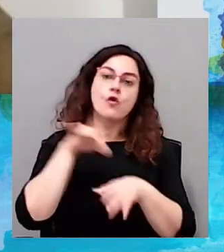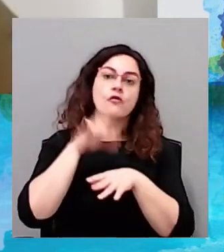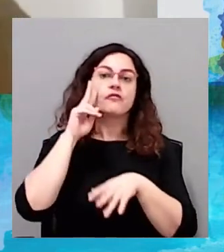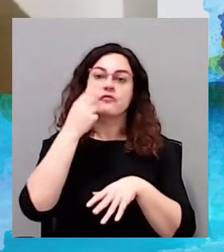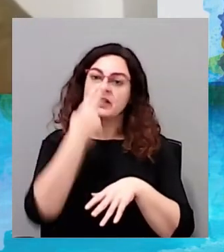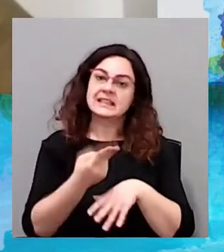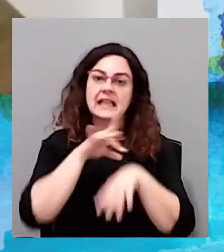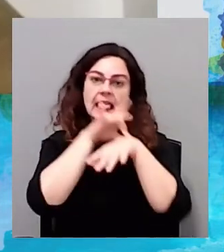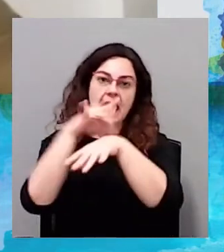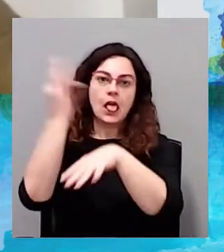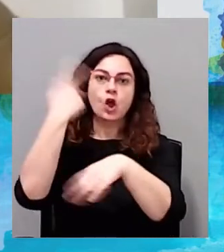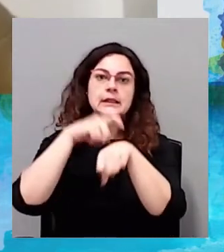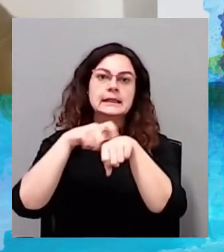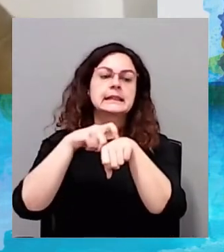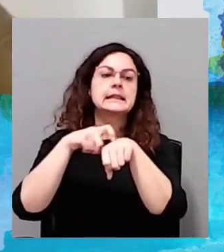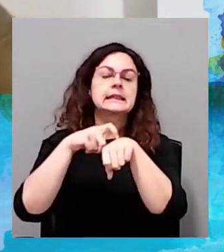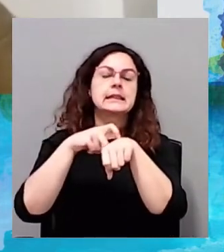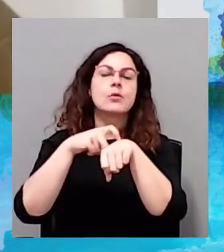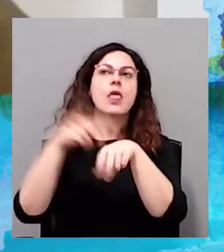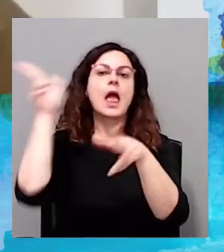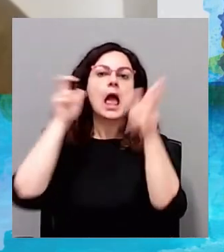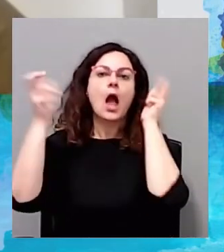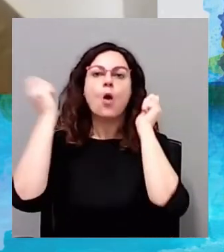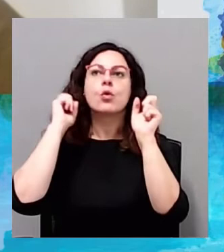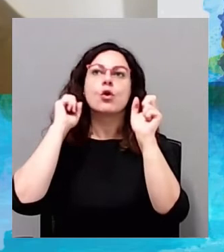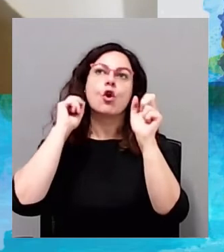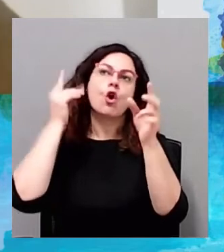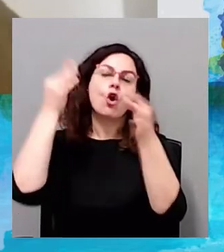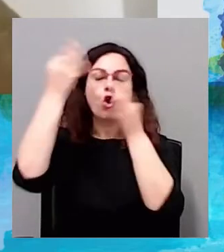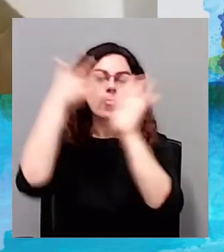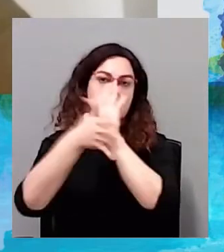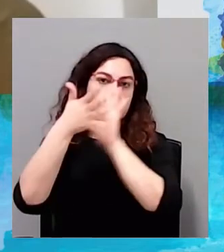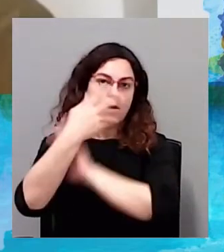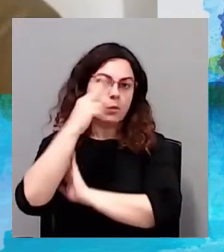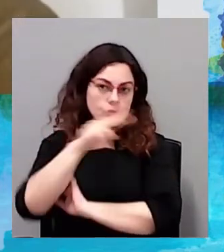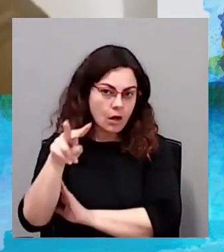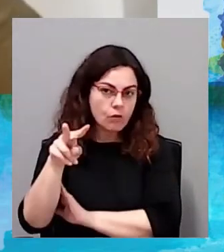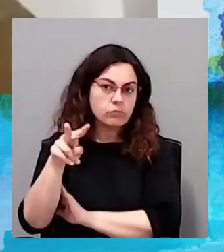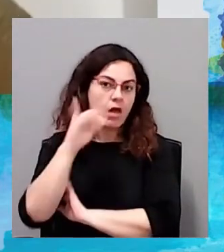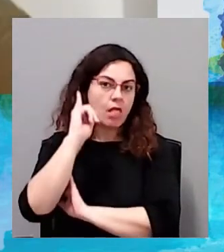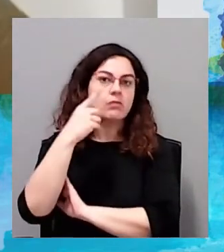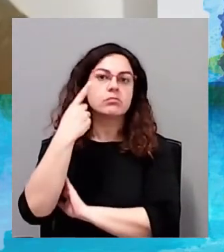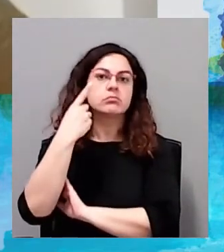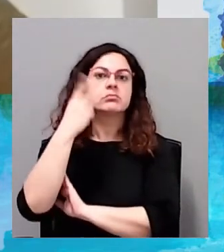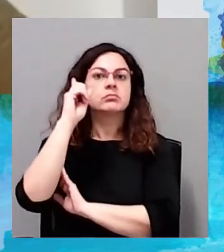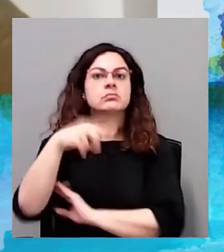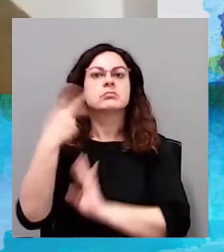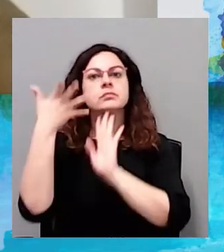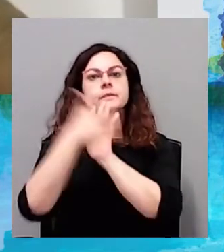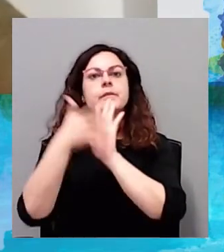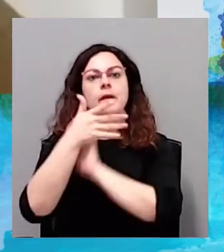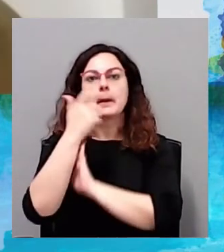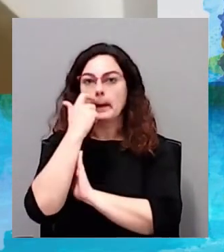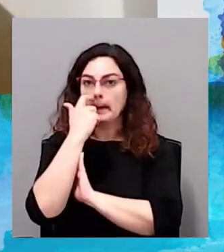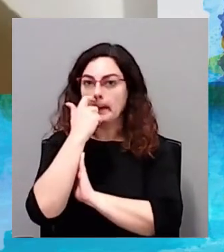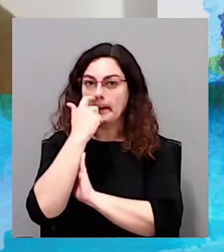guided visit or different types of audio description that you can find in a museum, we're going to talk also about the part that